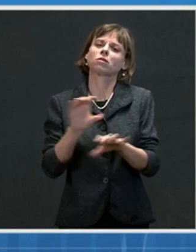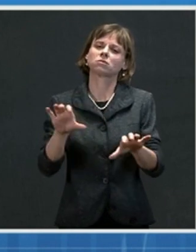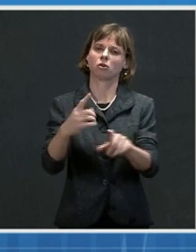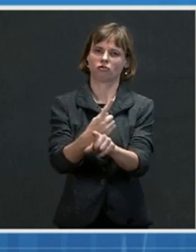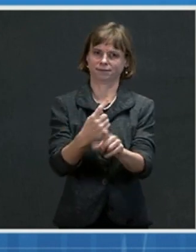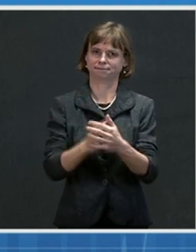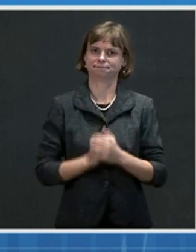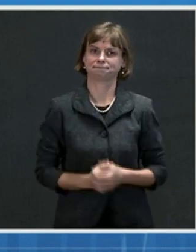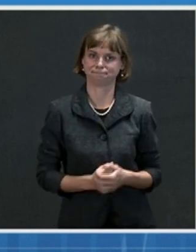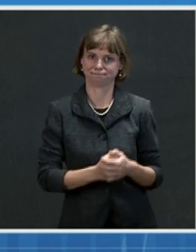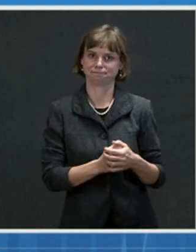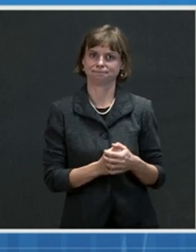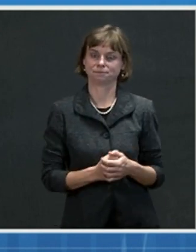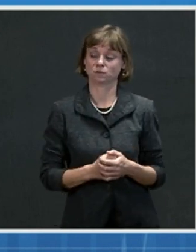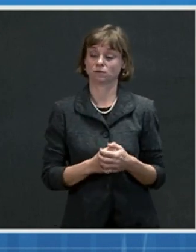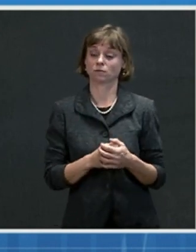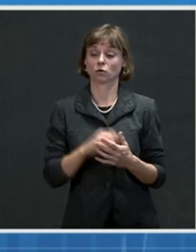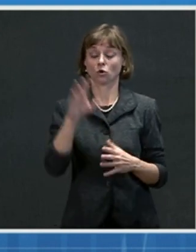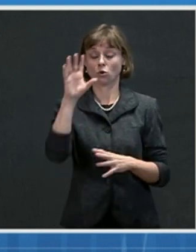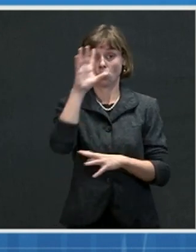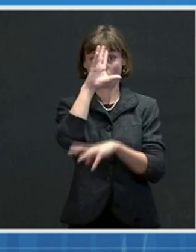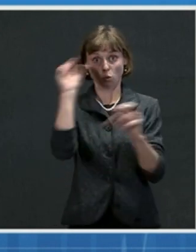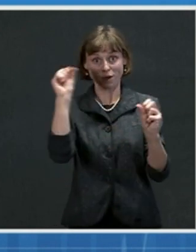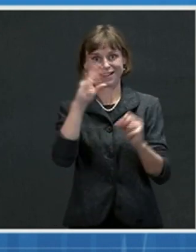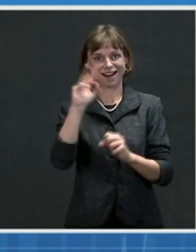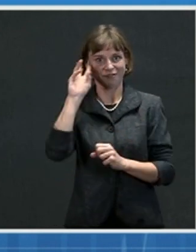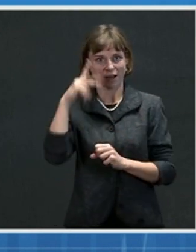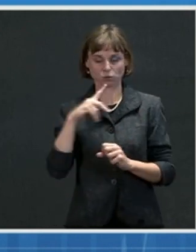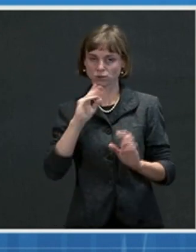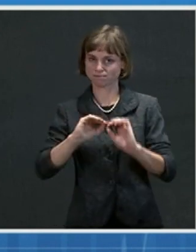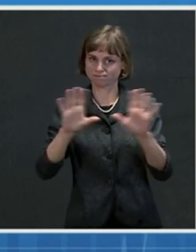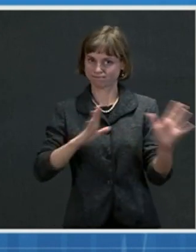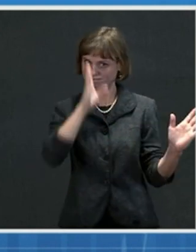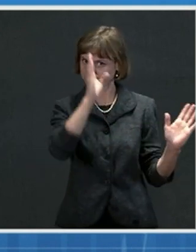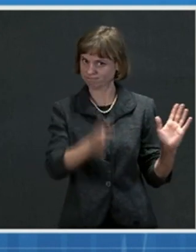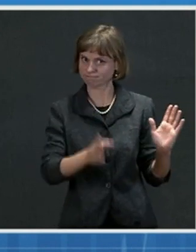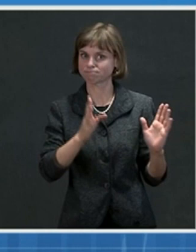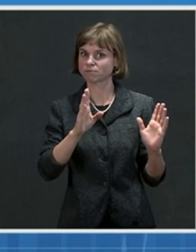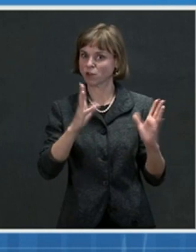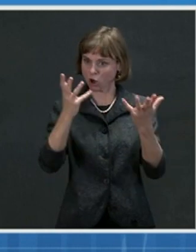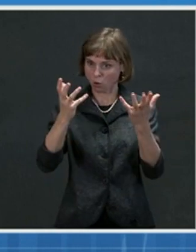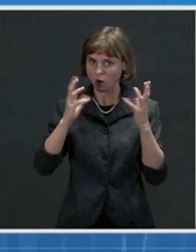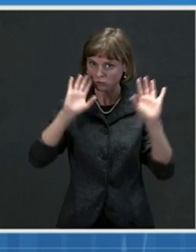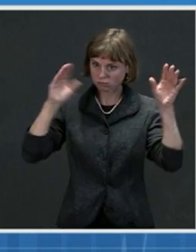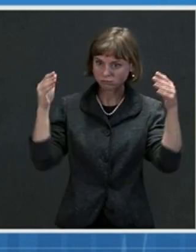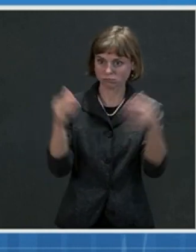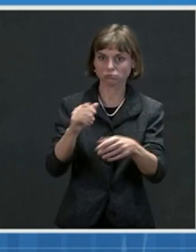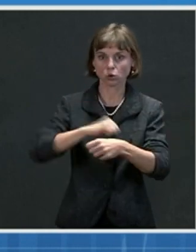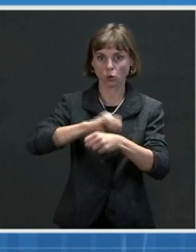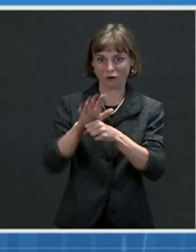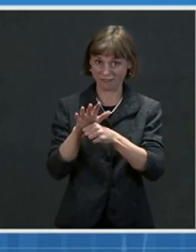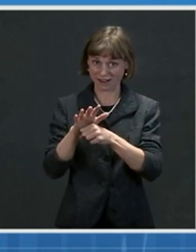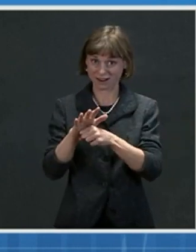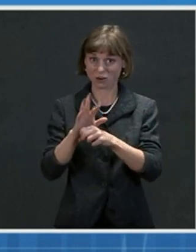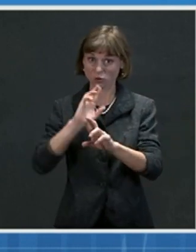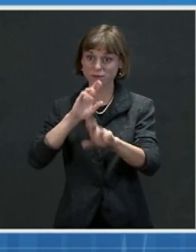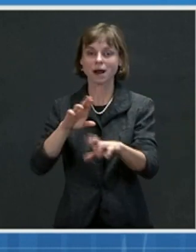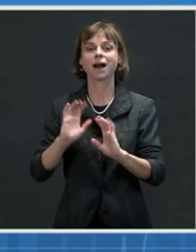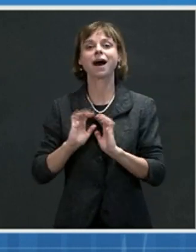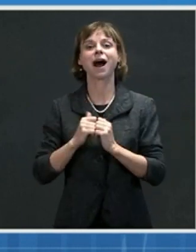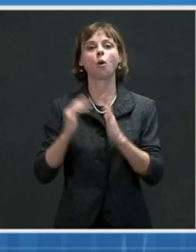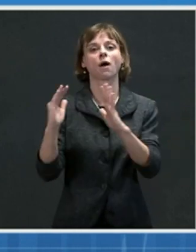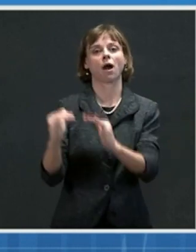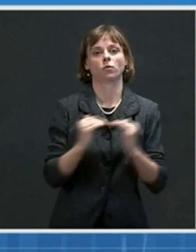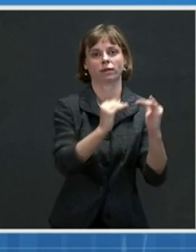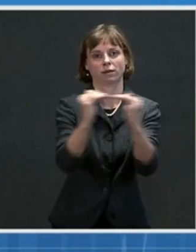it clear since the beginning that they are committed to centering their administration's COVID-19 response on equity. And as Jeff mentioned,